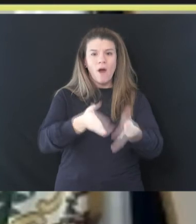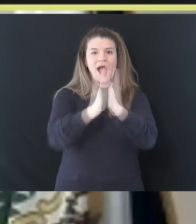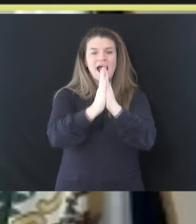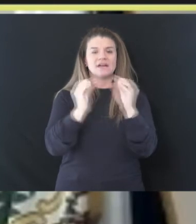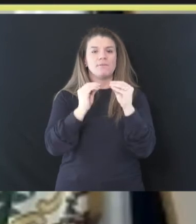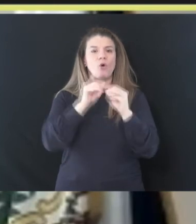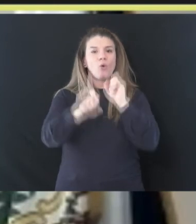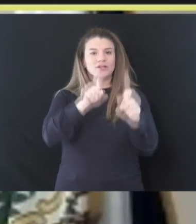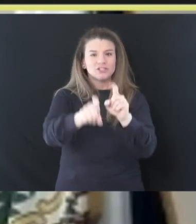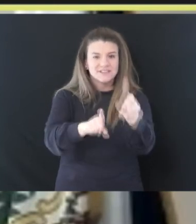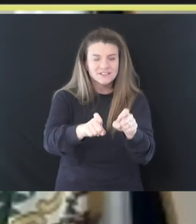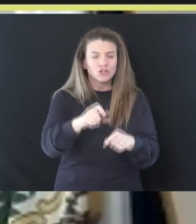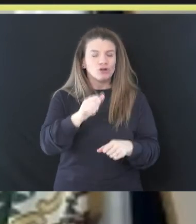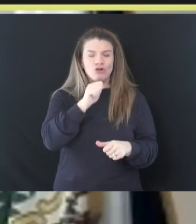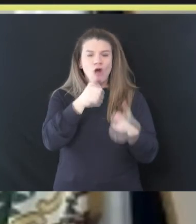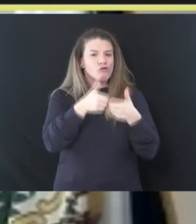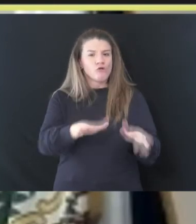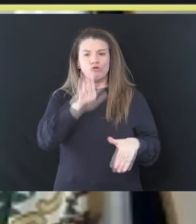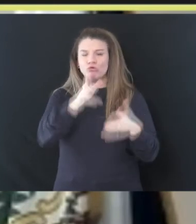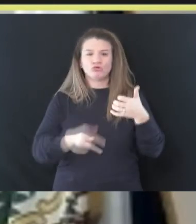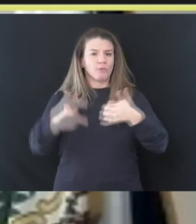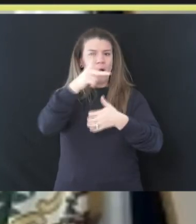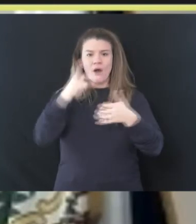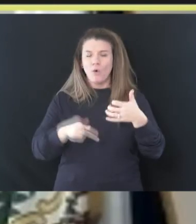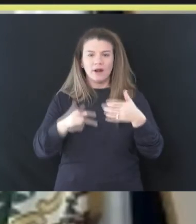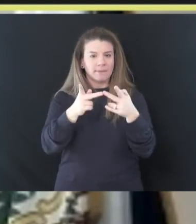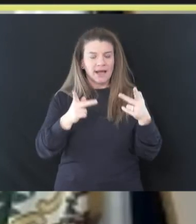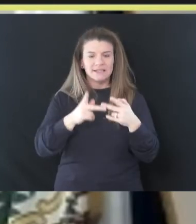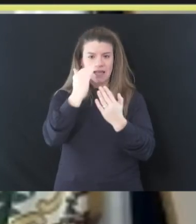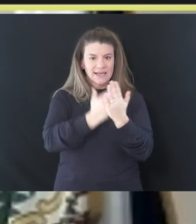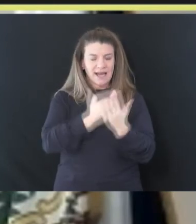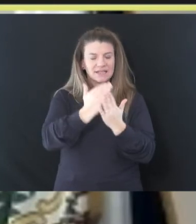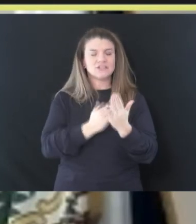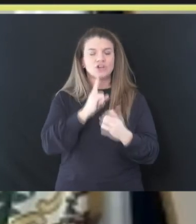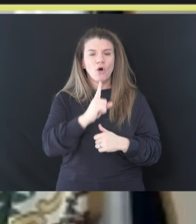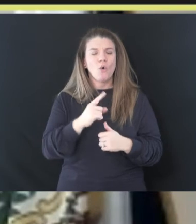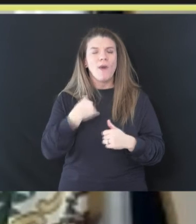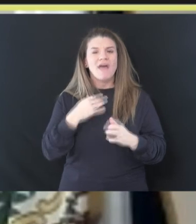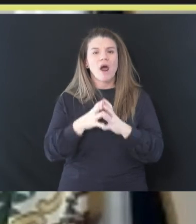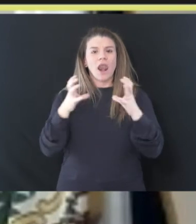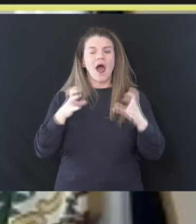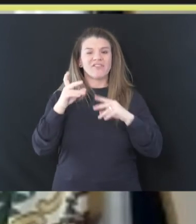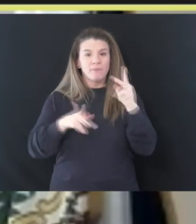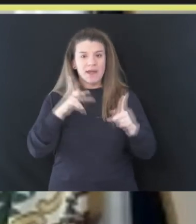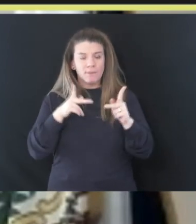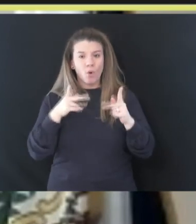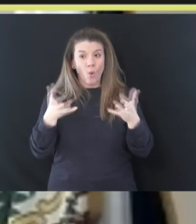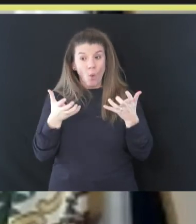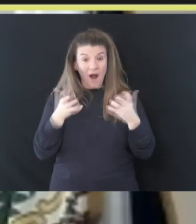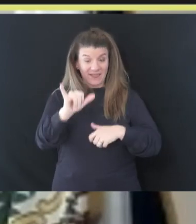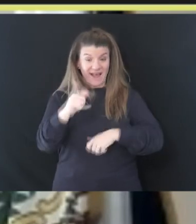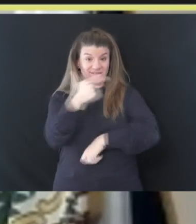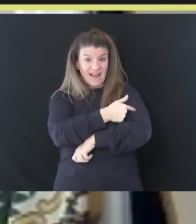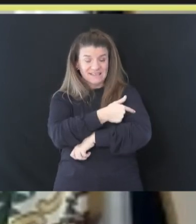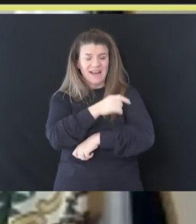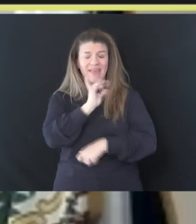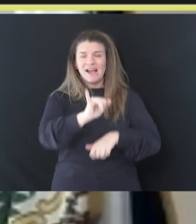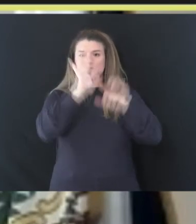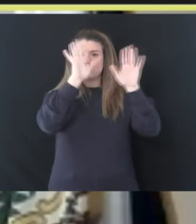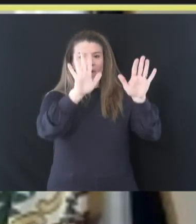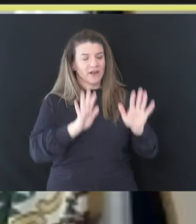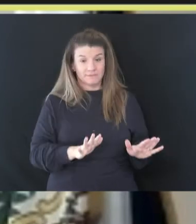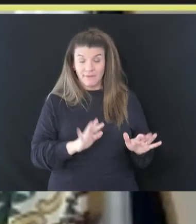your priority or your place in line. So again, we have a lot of people wanting this vaccine, and that is terrific. As the